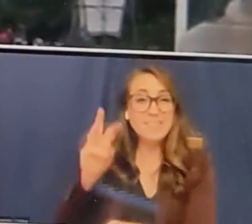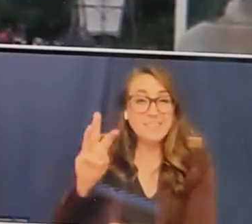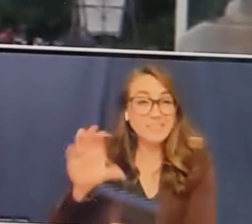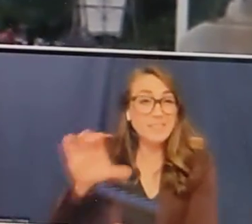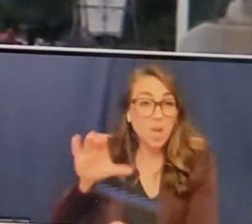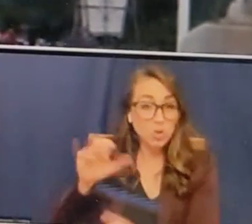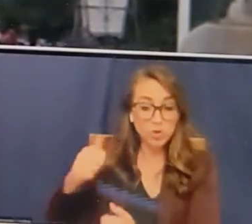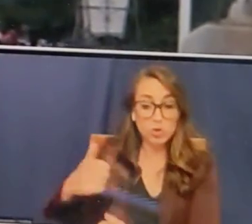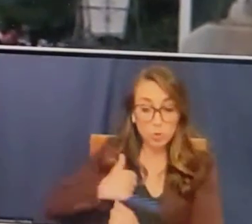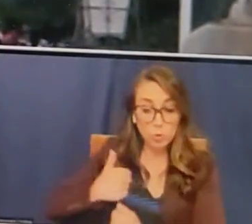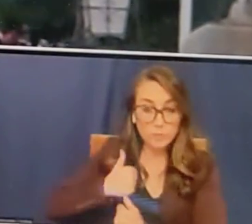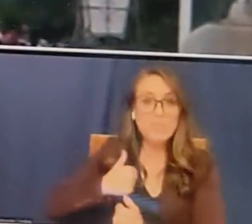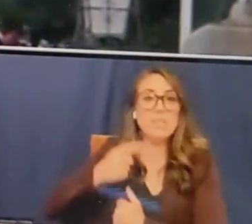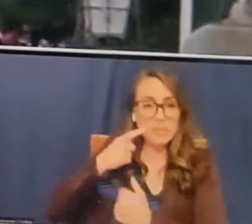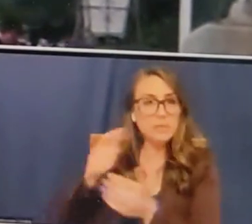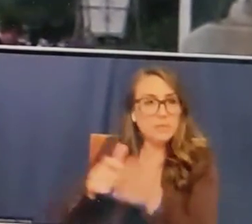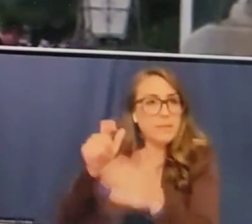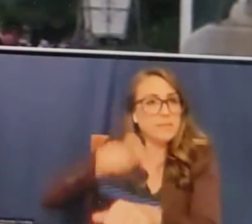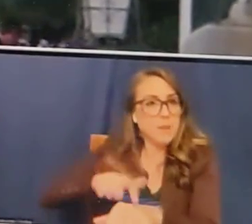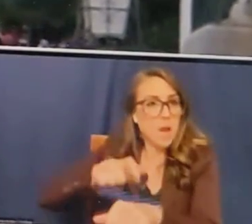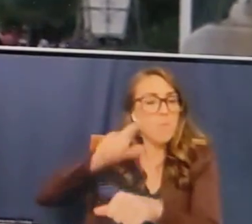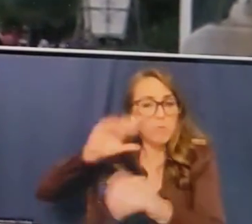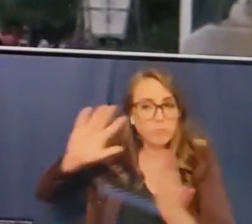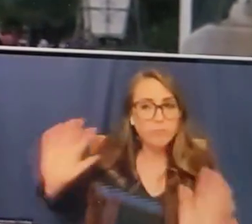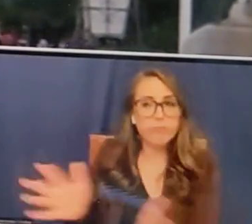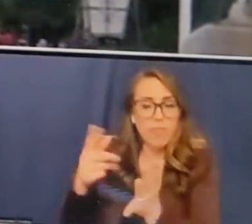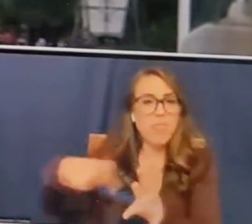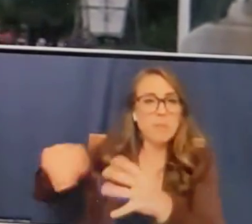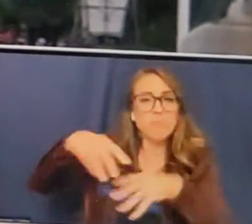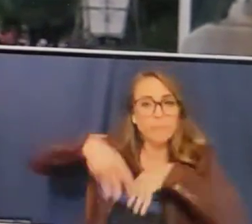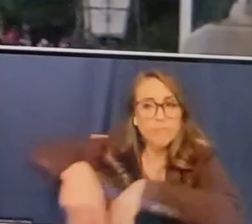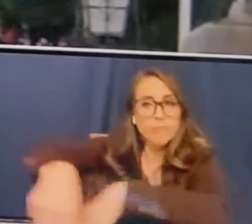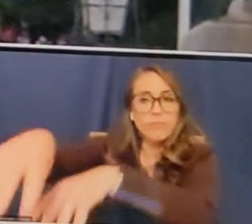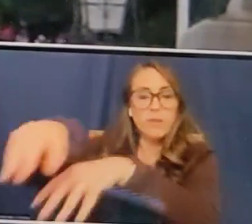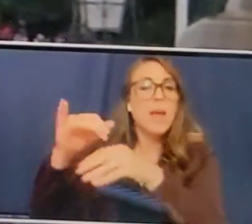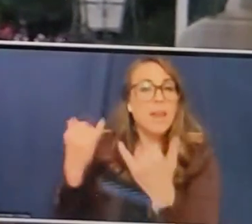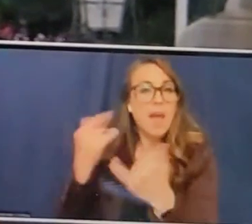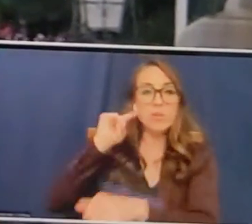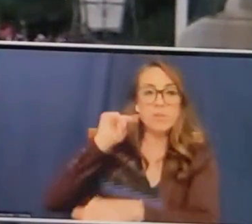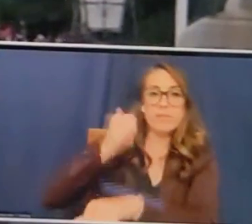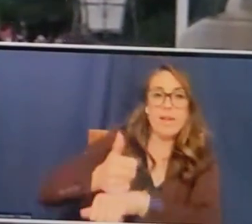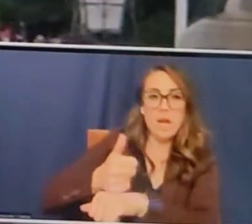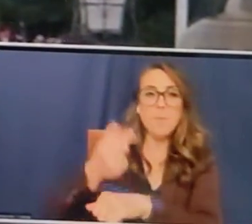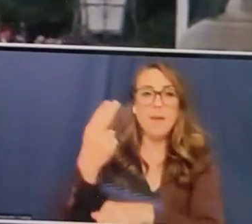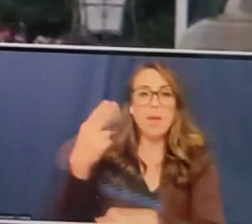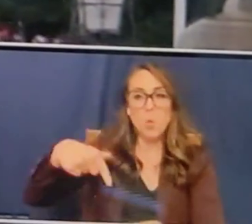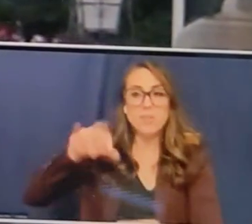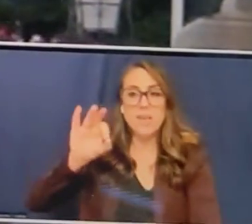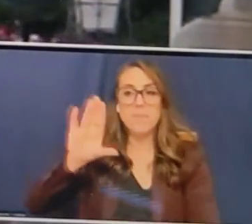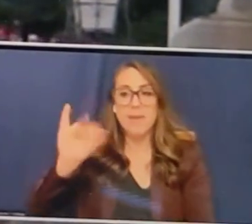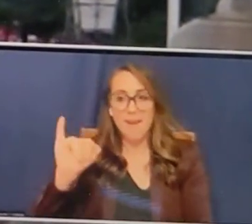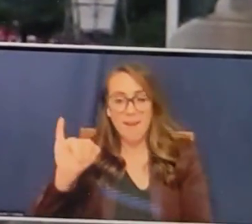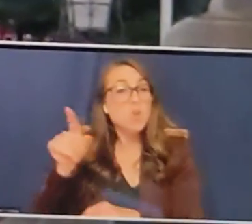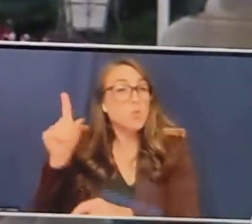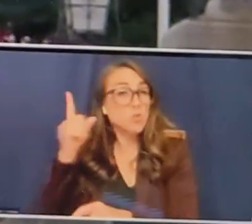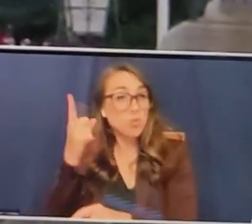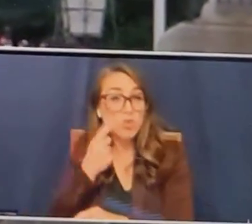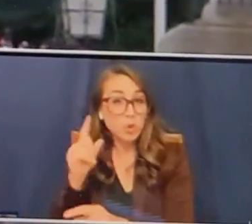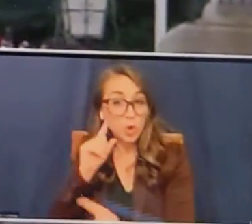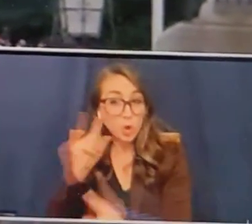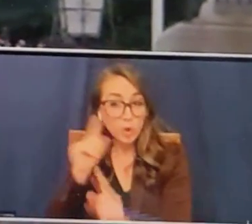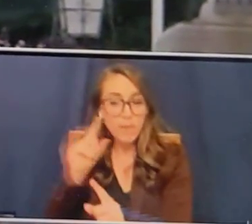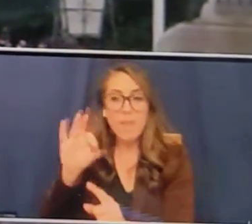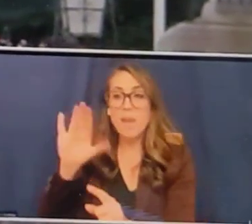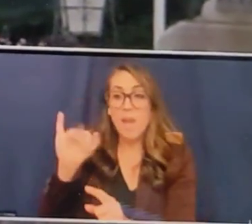Ron McCarthy is setting up a headquarters at the FBI. You just heard from David Spunt that the FBI is also sending troops to